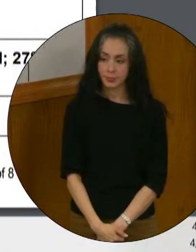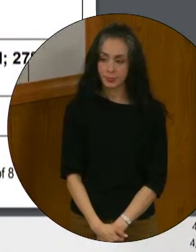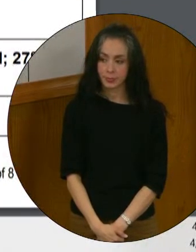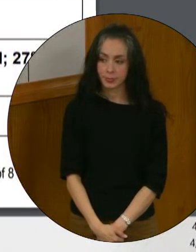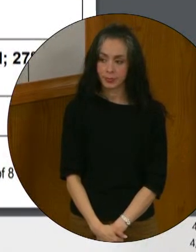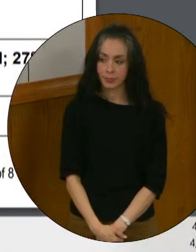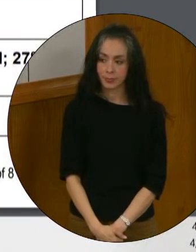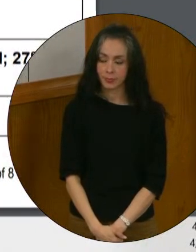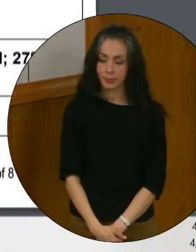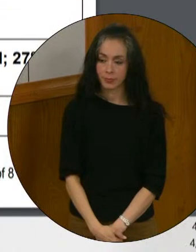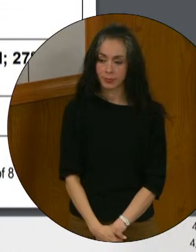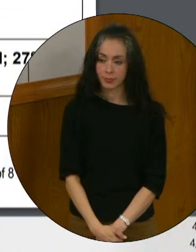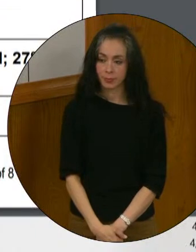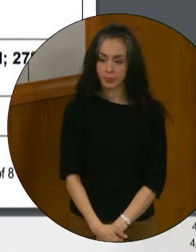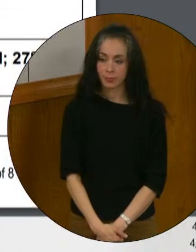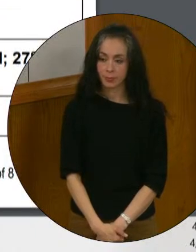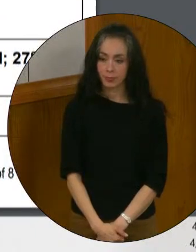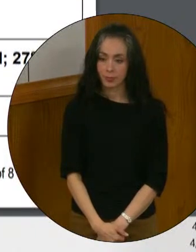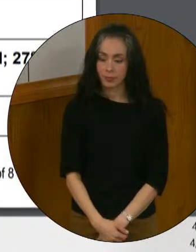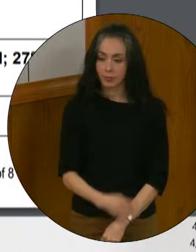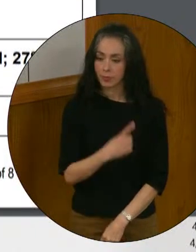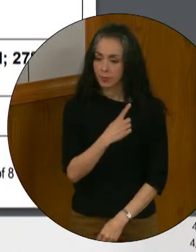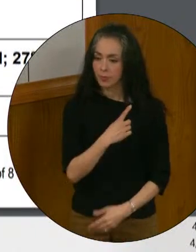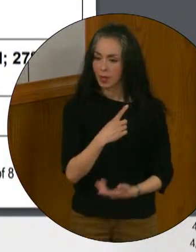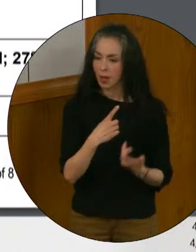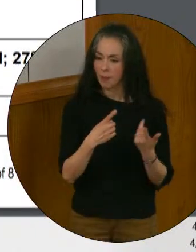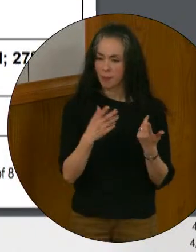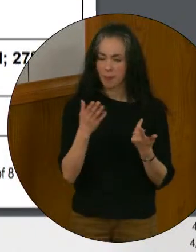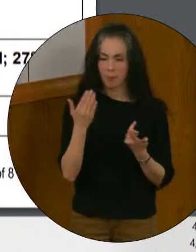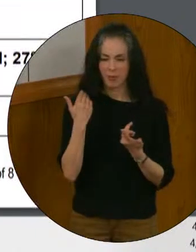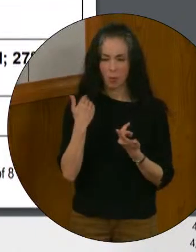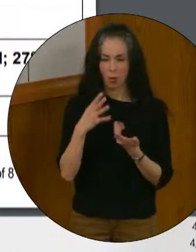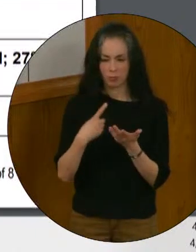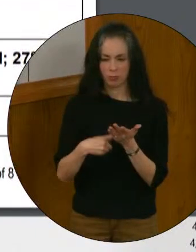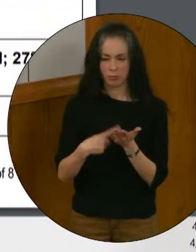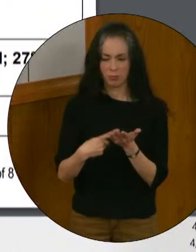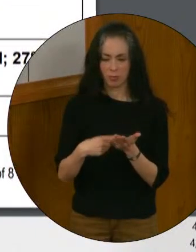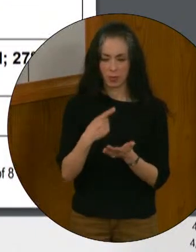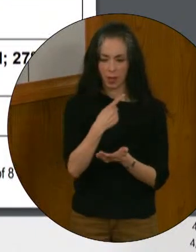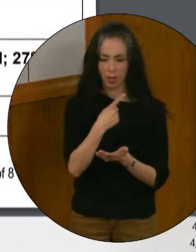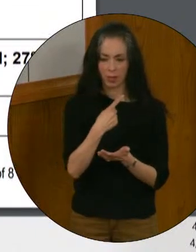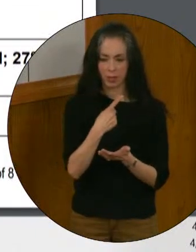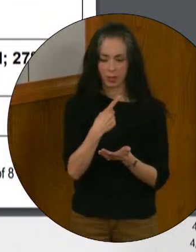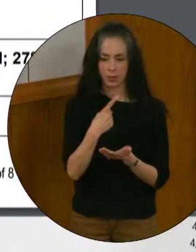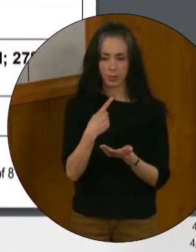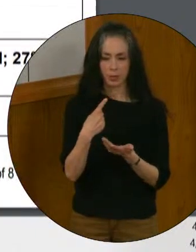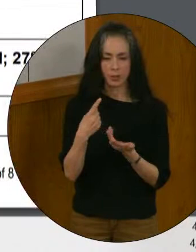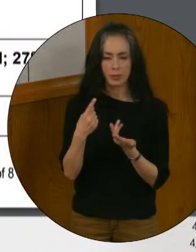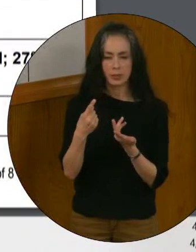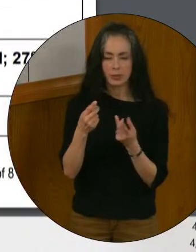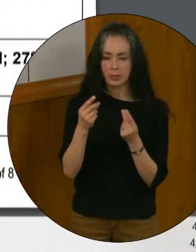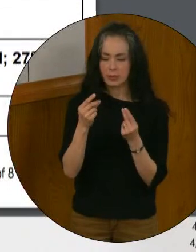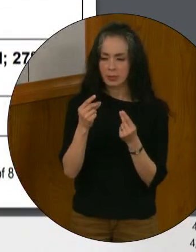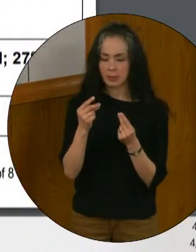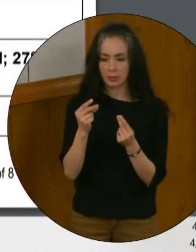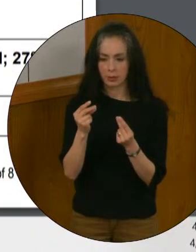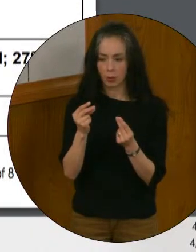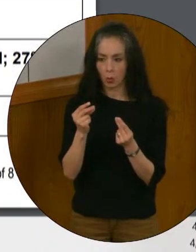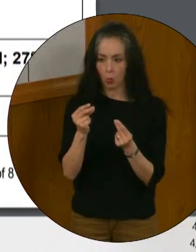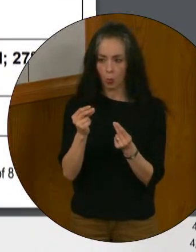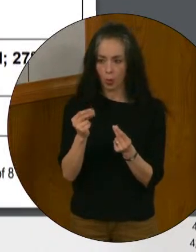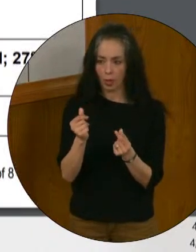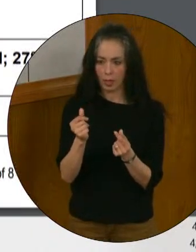Again, I brought this item before the board because you know, it's been a quick learning curve in terms